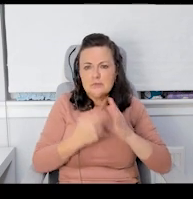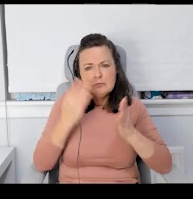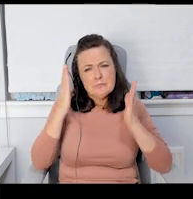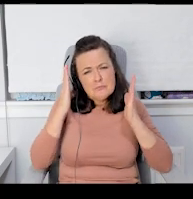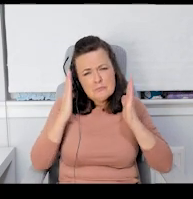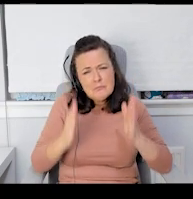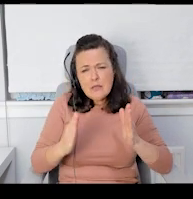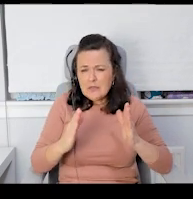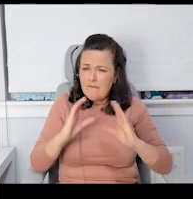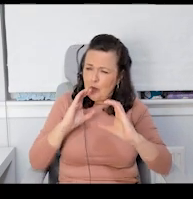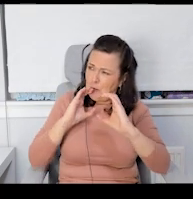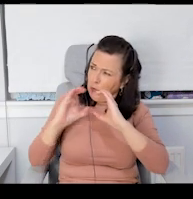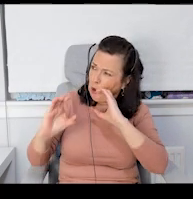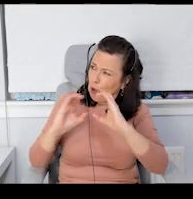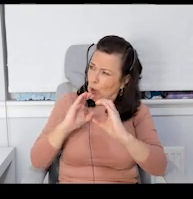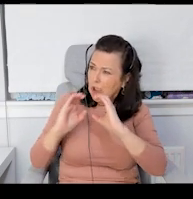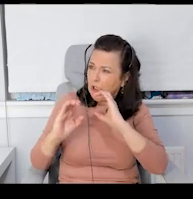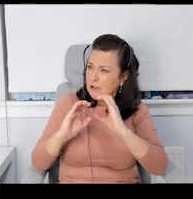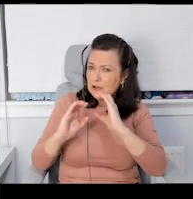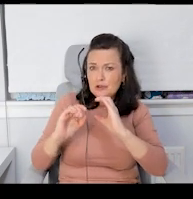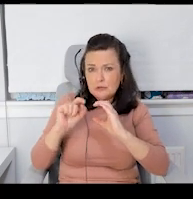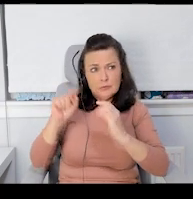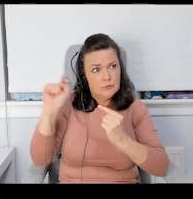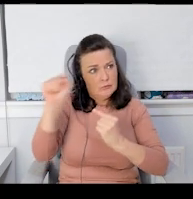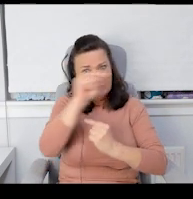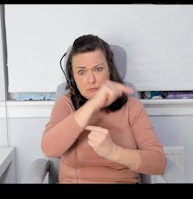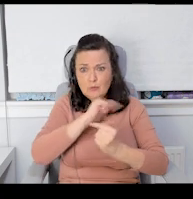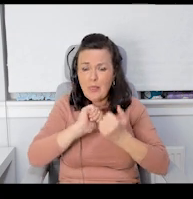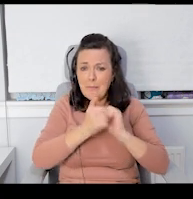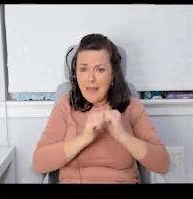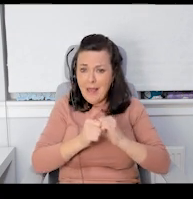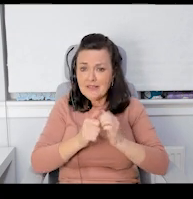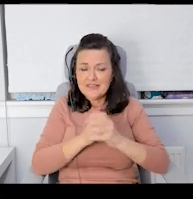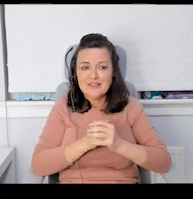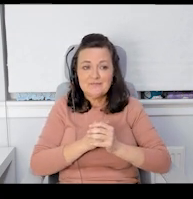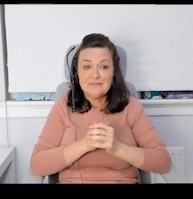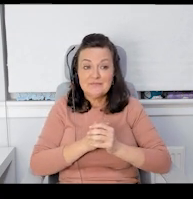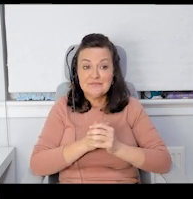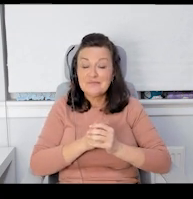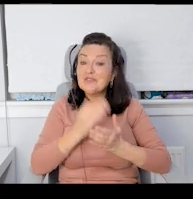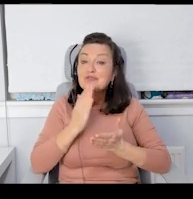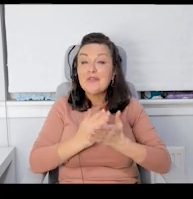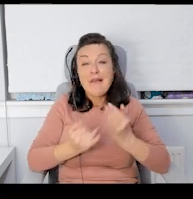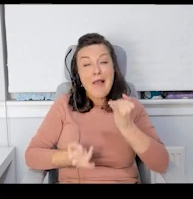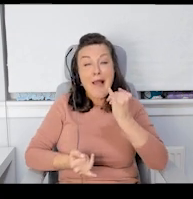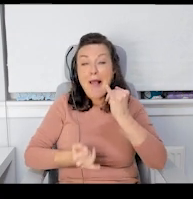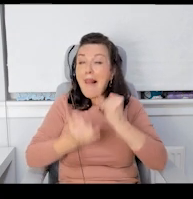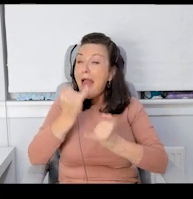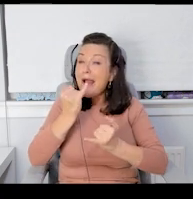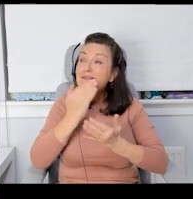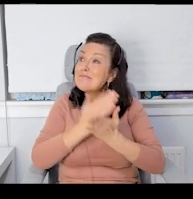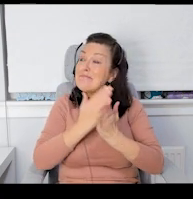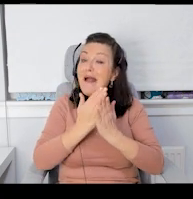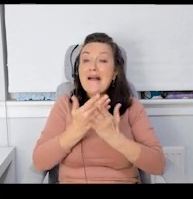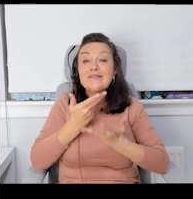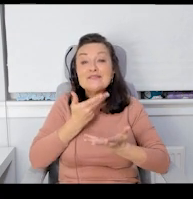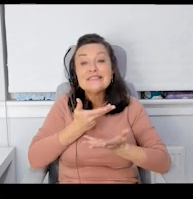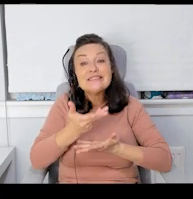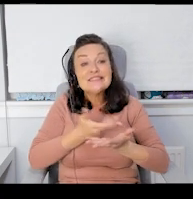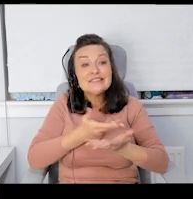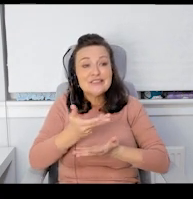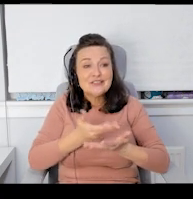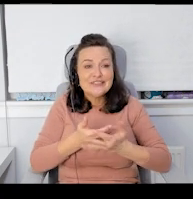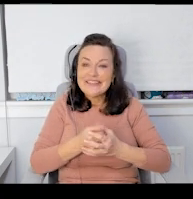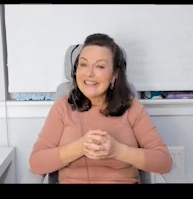can identify the support young people need at that point in time. Yep, great. I'm now going to move on to the last part of the panel discussion,